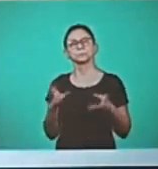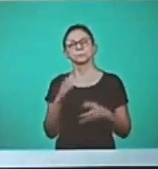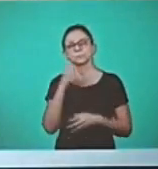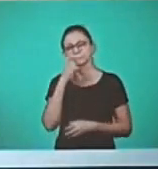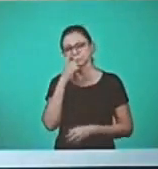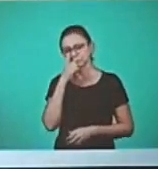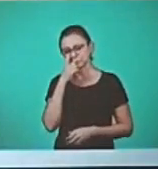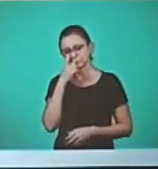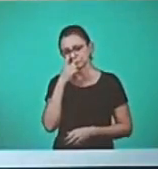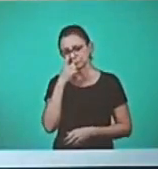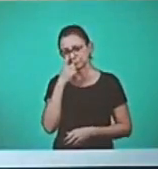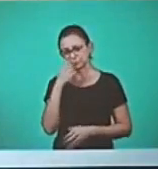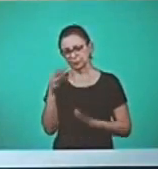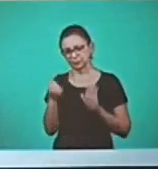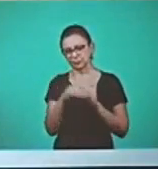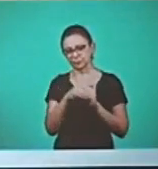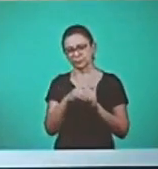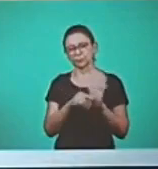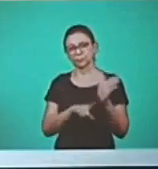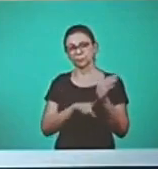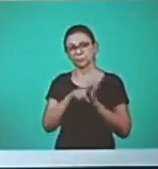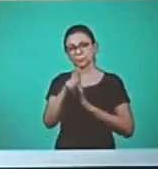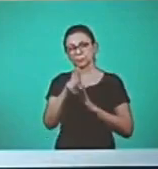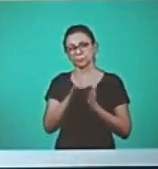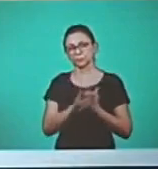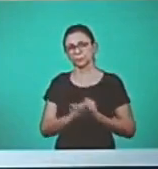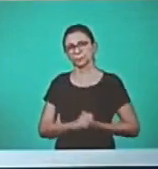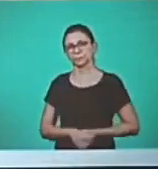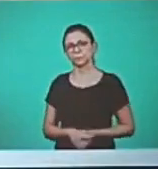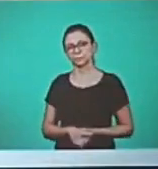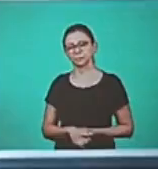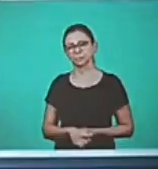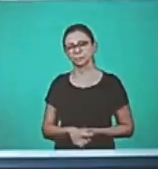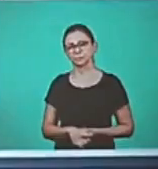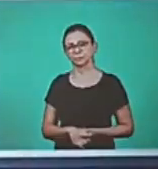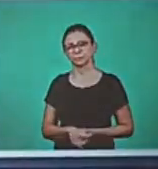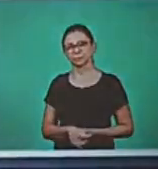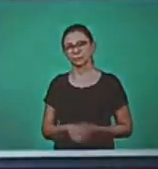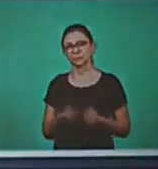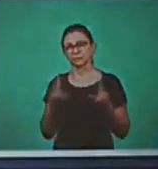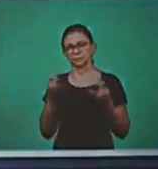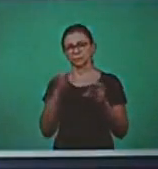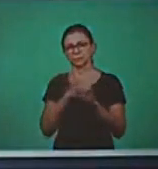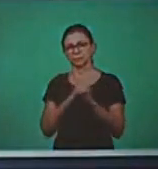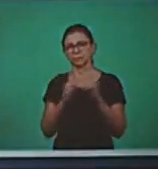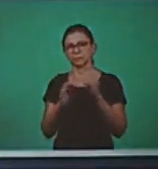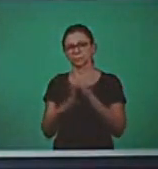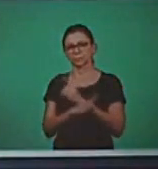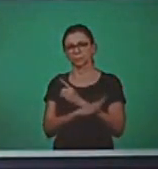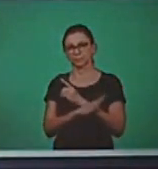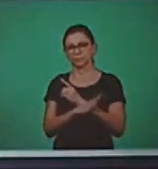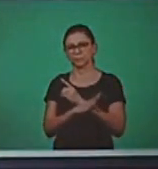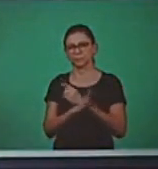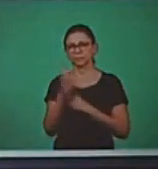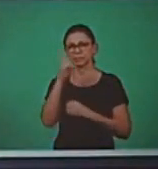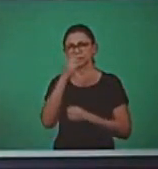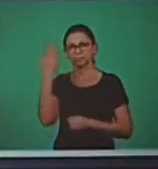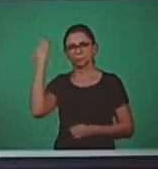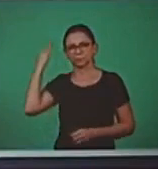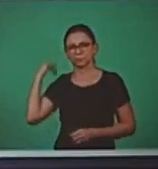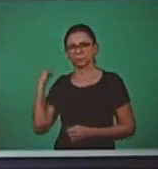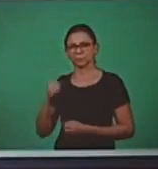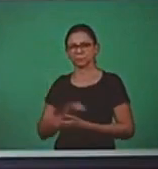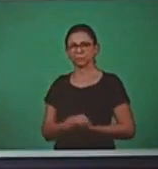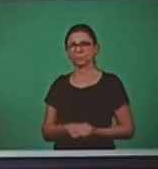observe very well the content of the question. It says the following. Going back to the topic of the Sunday school of last Sunday,